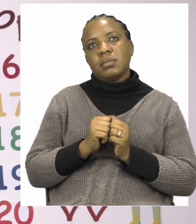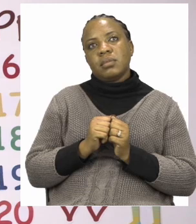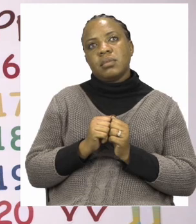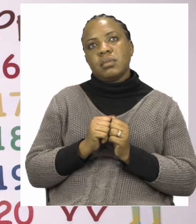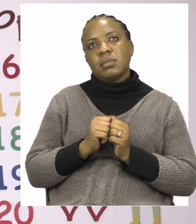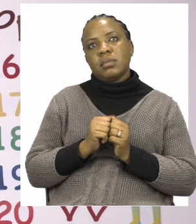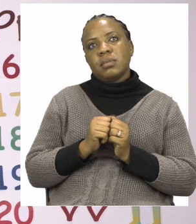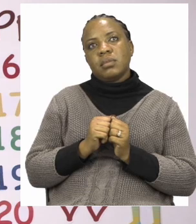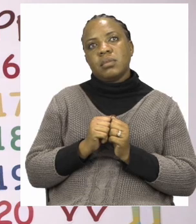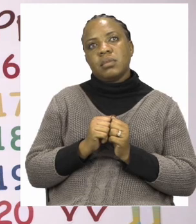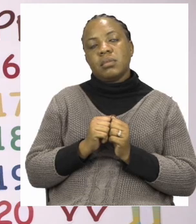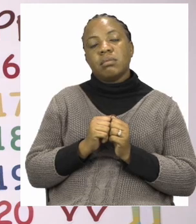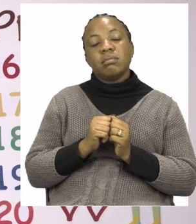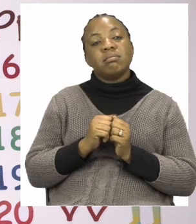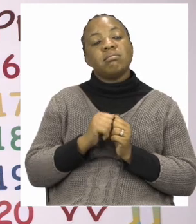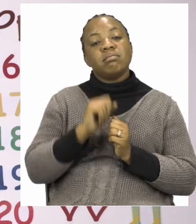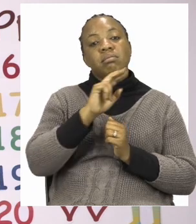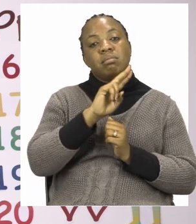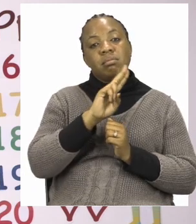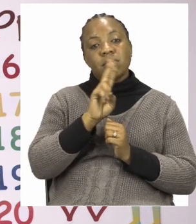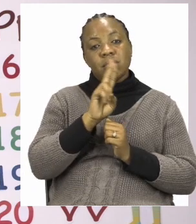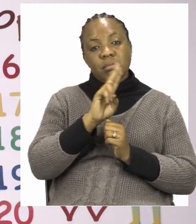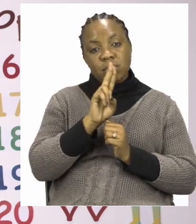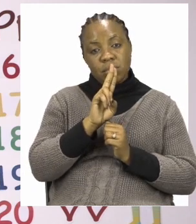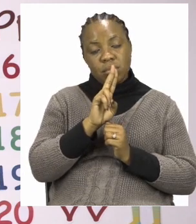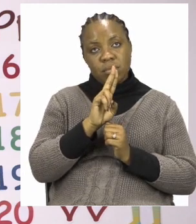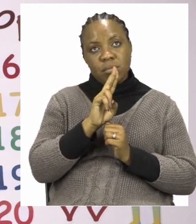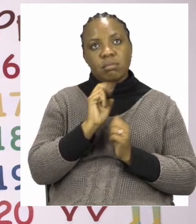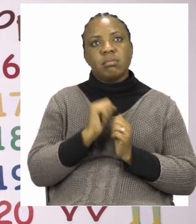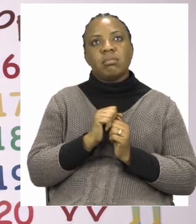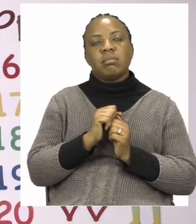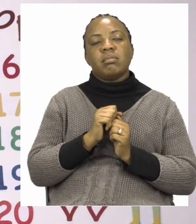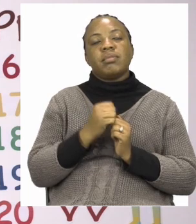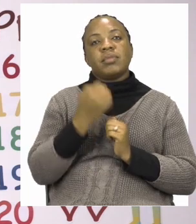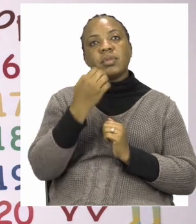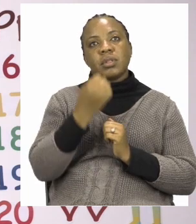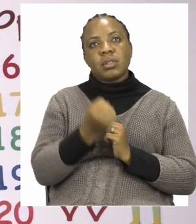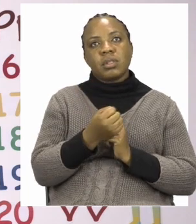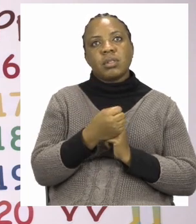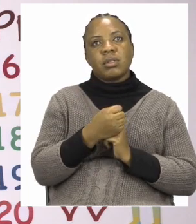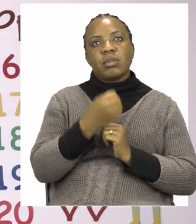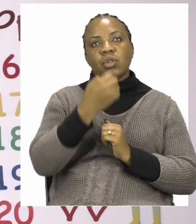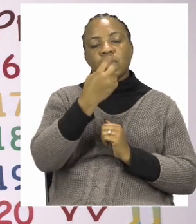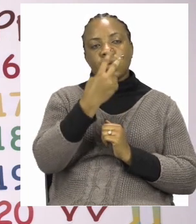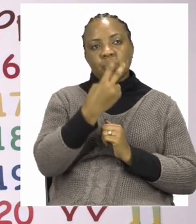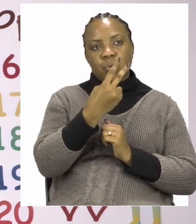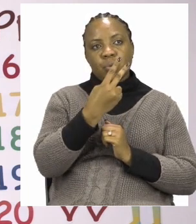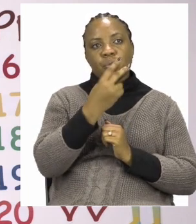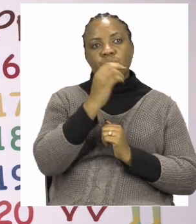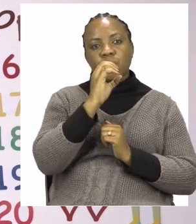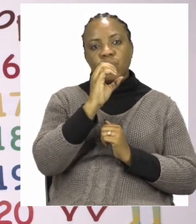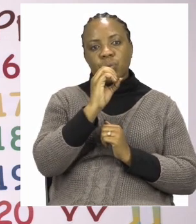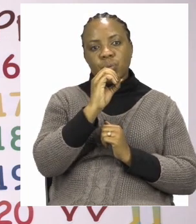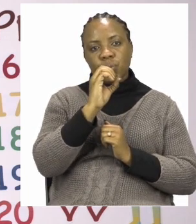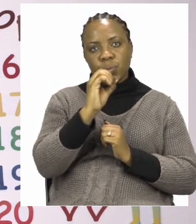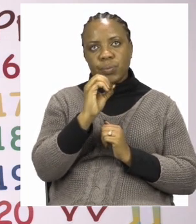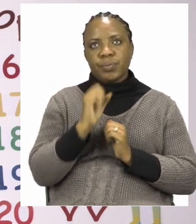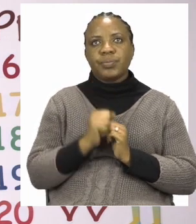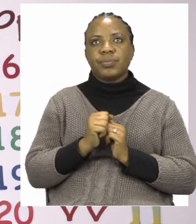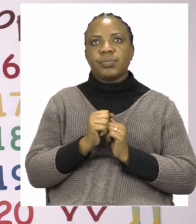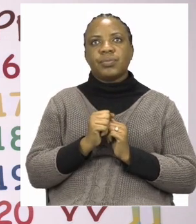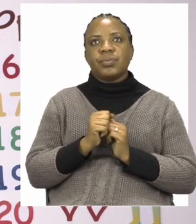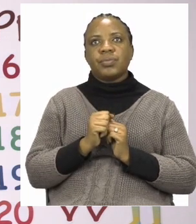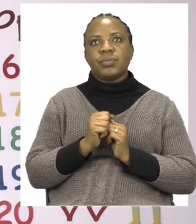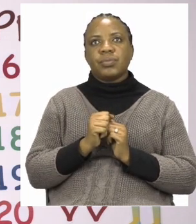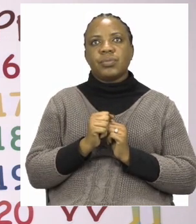hundreds, there are always 2 more values. But if grandpa hundreds doesn't have friends,